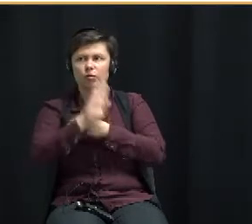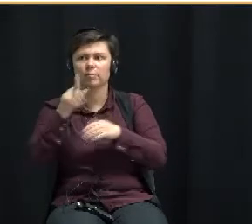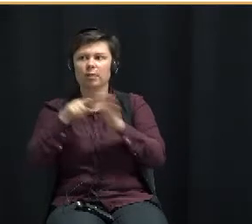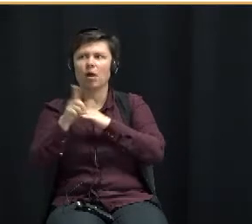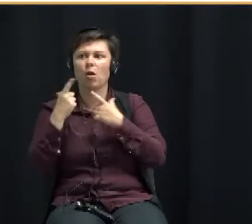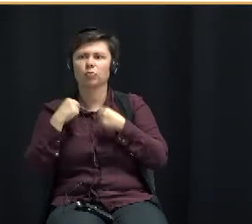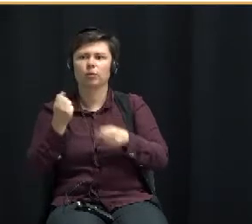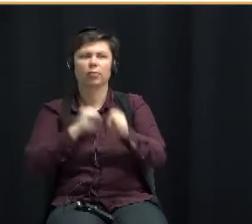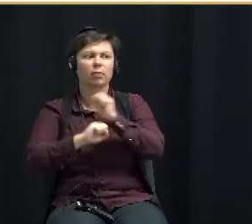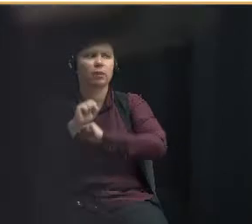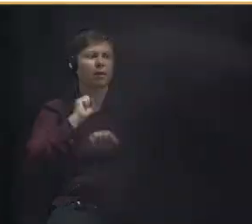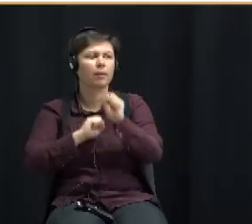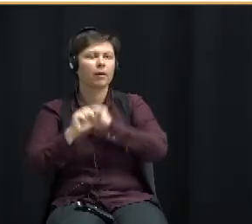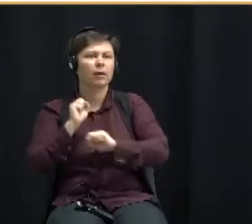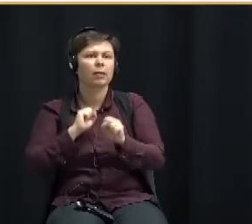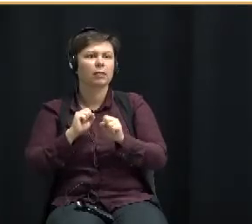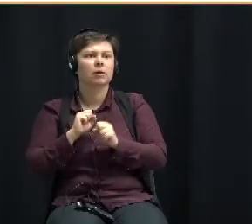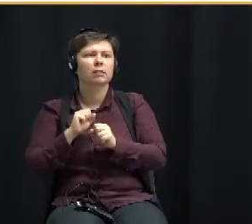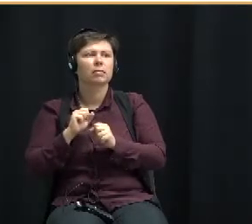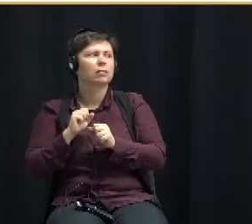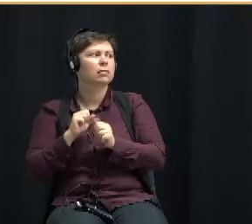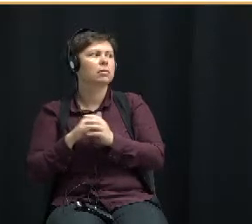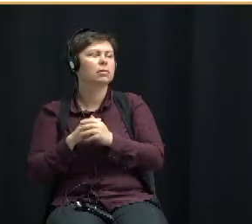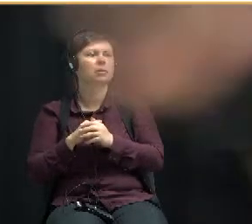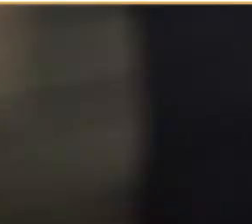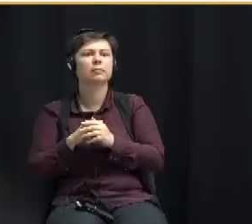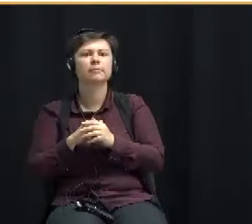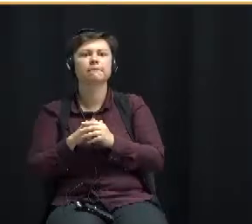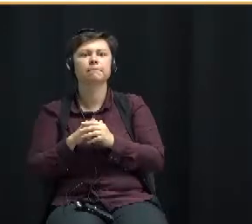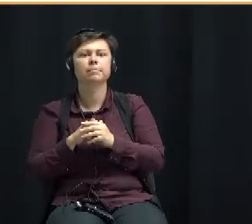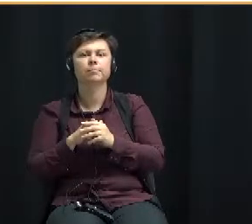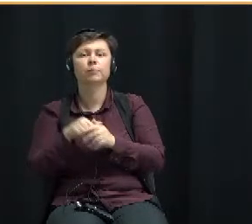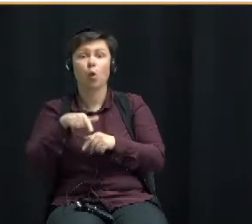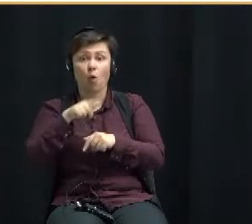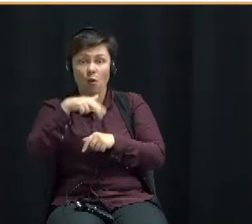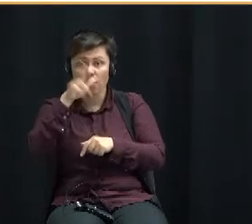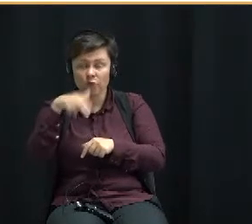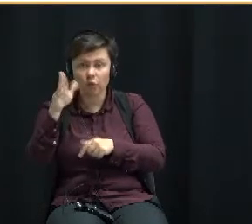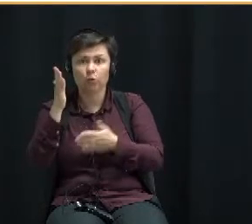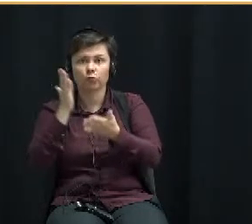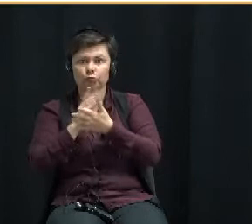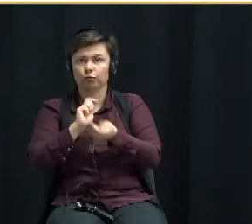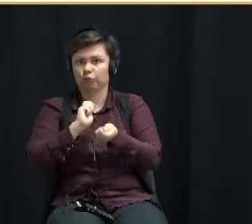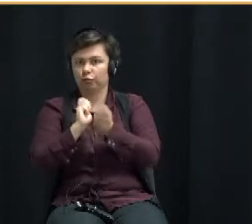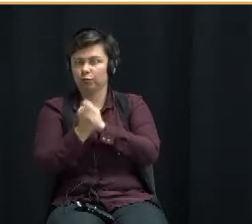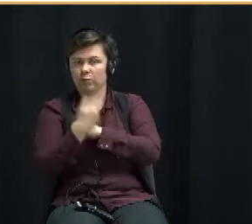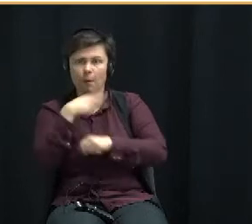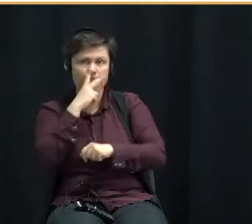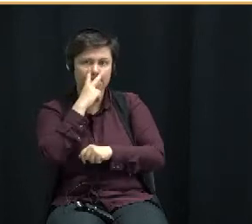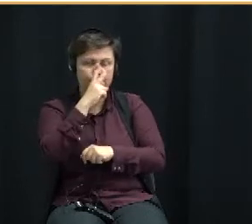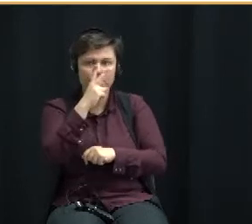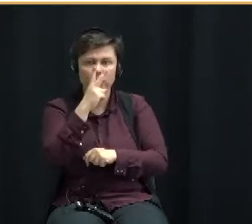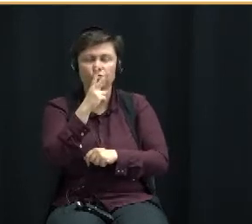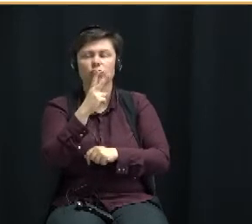for us, it's about moving on from looking at solving the accessibility